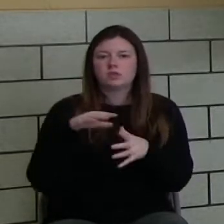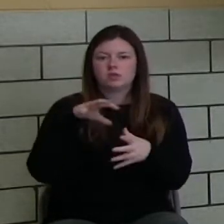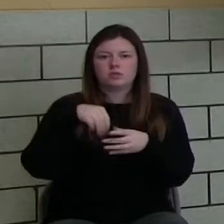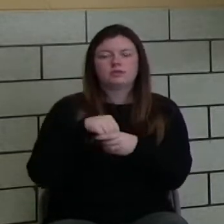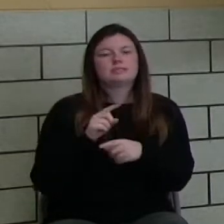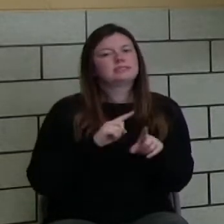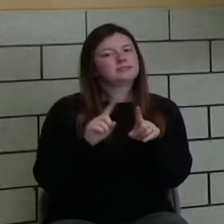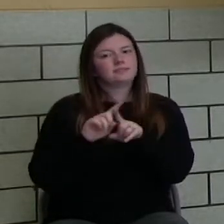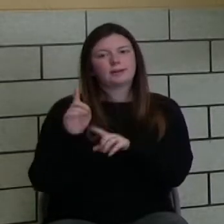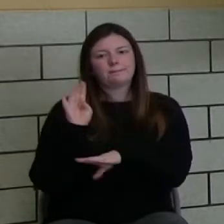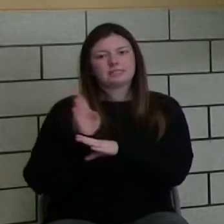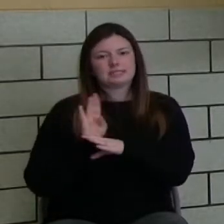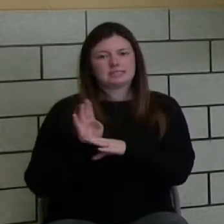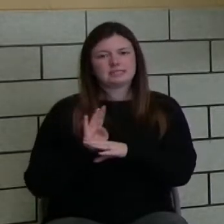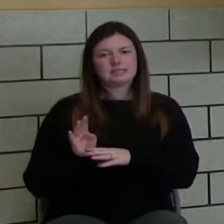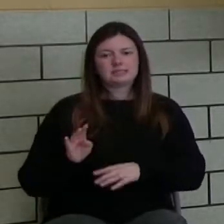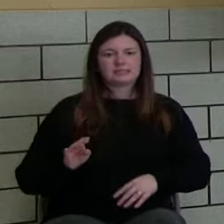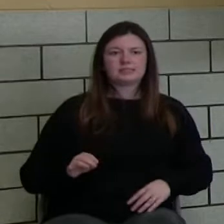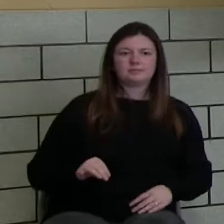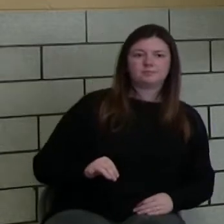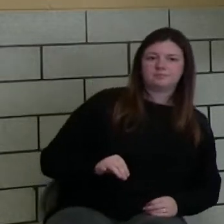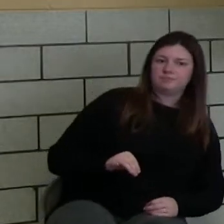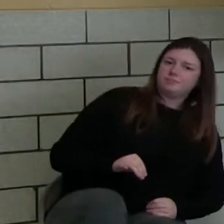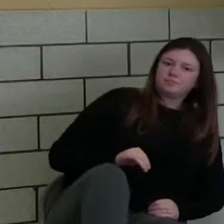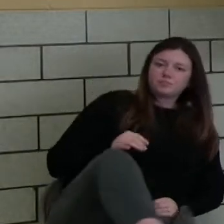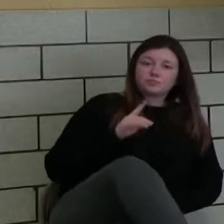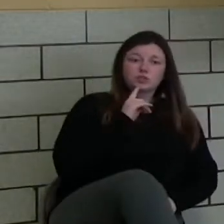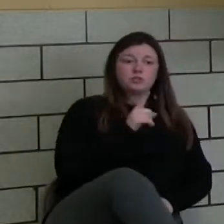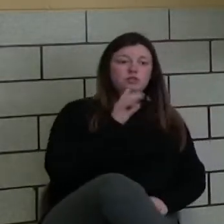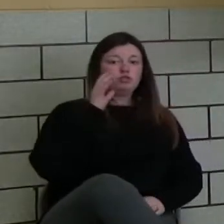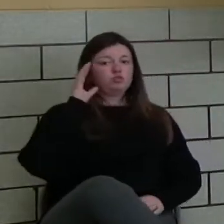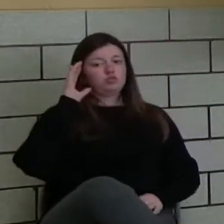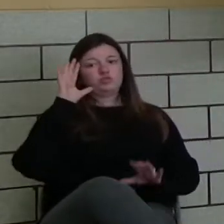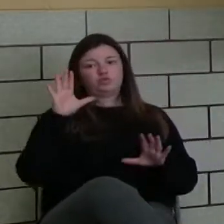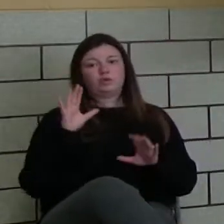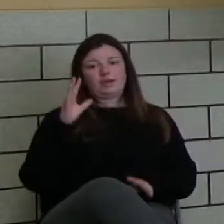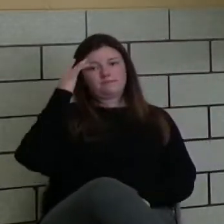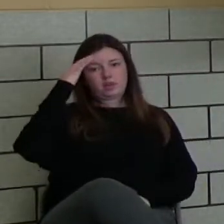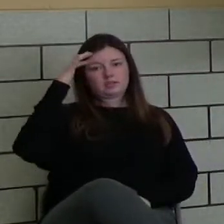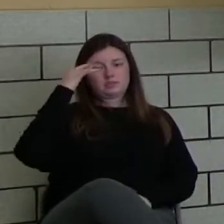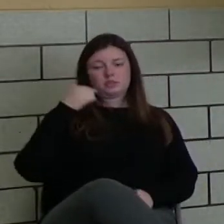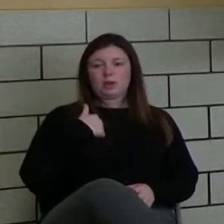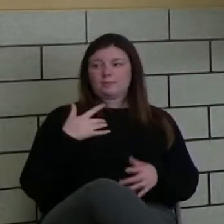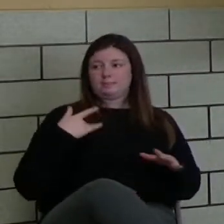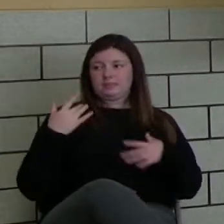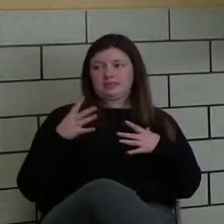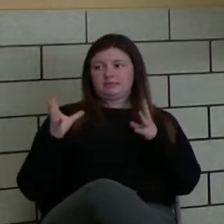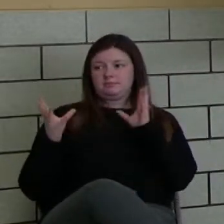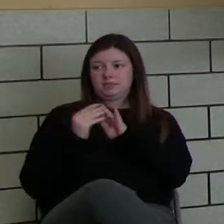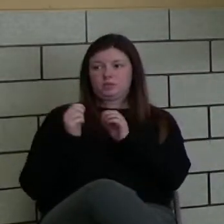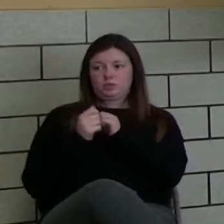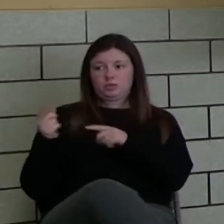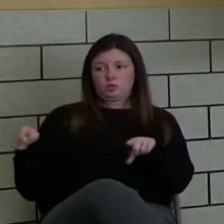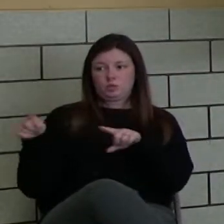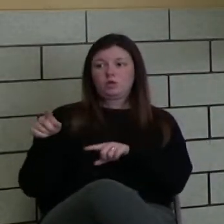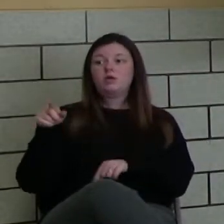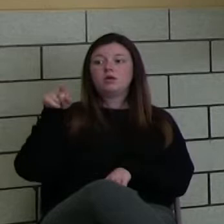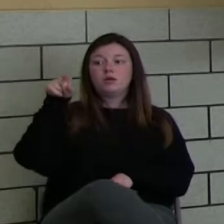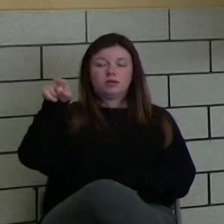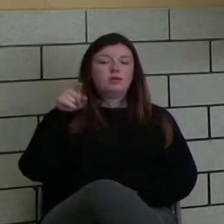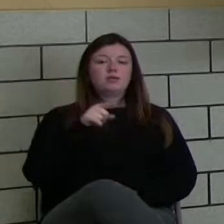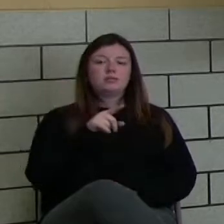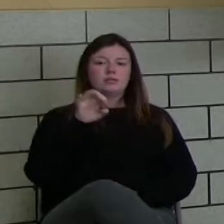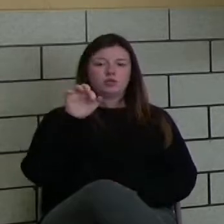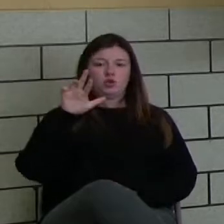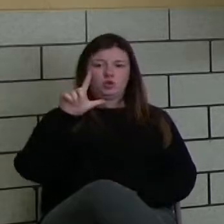businesses. And it's a great philosophy, so I'd like to visit with you all about There that. does need to be a single plan, Yeah. probably.